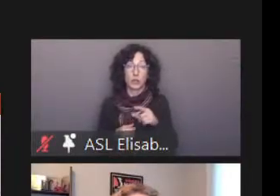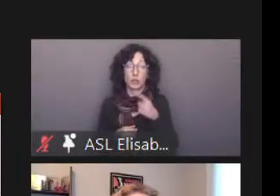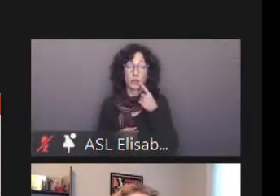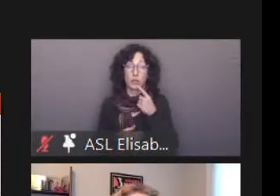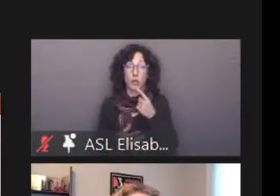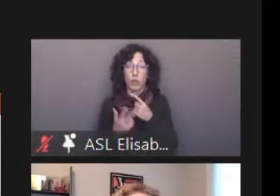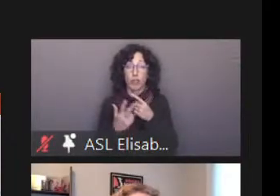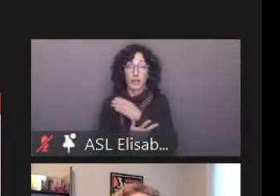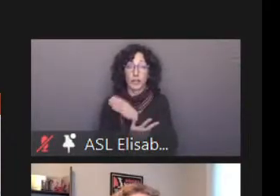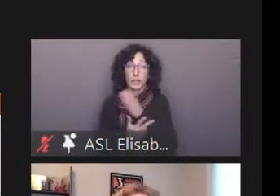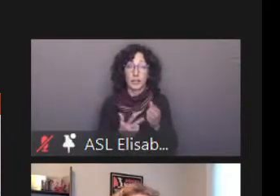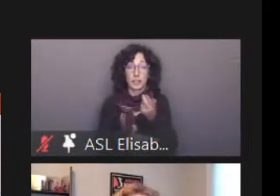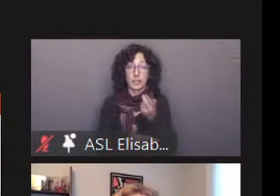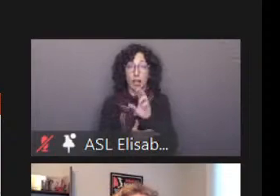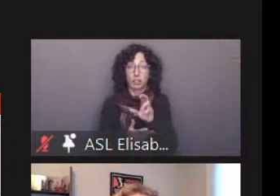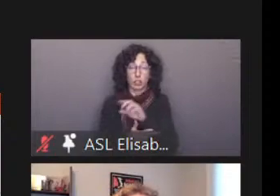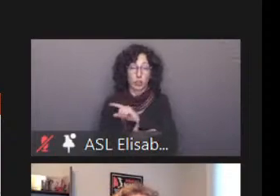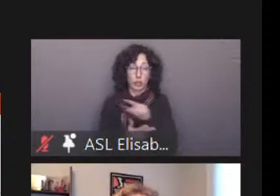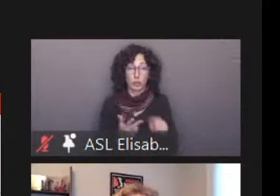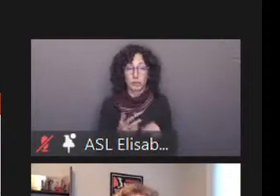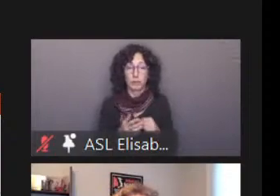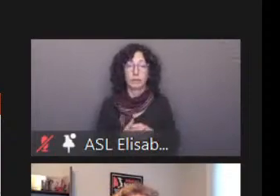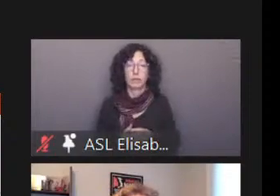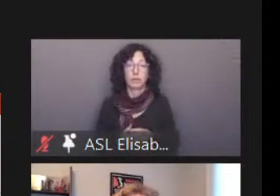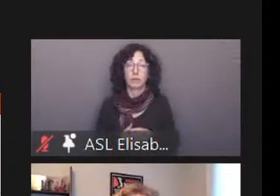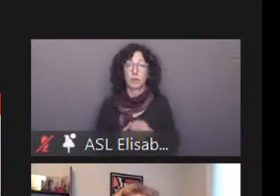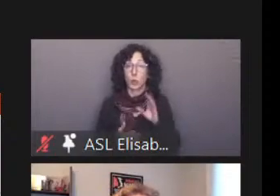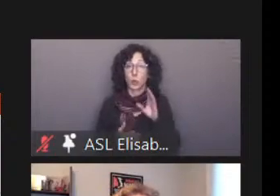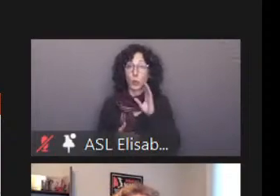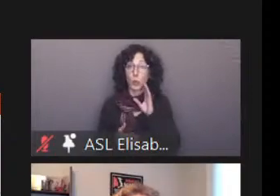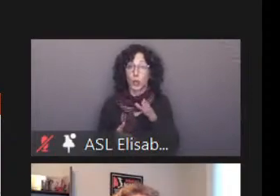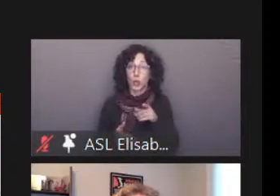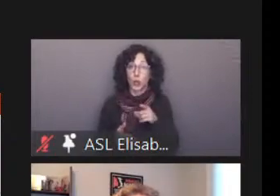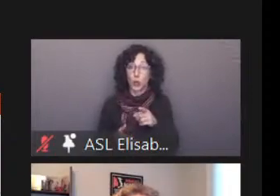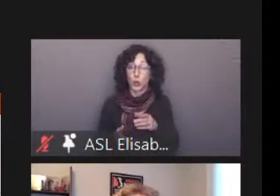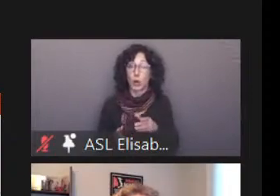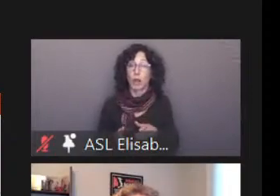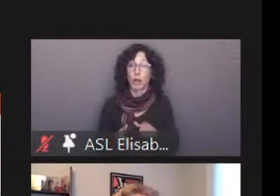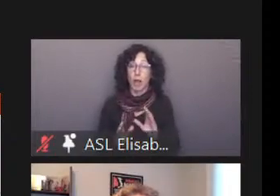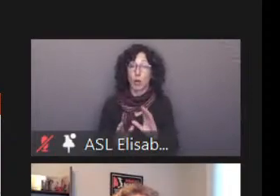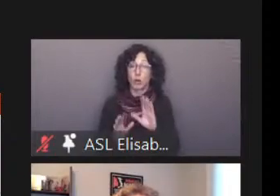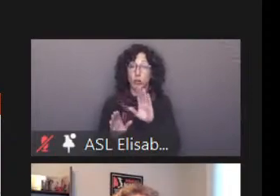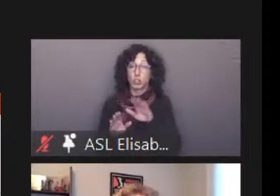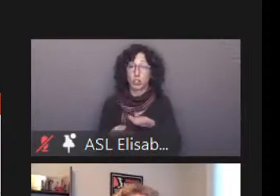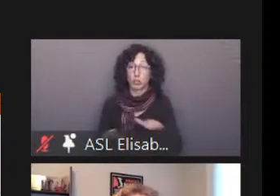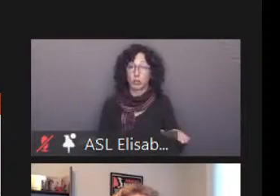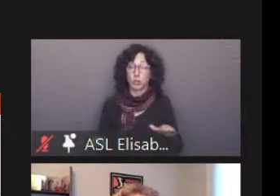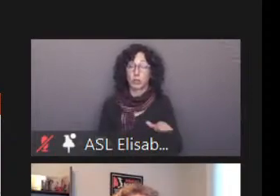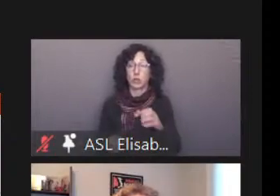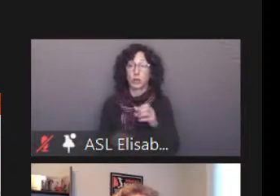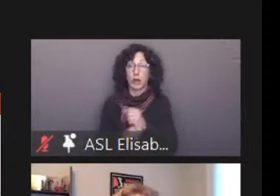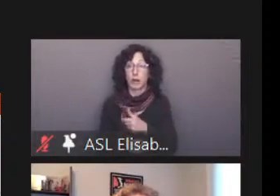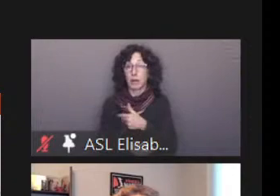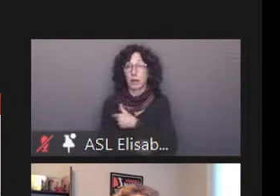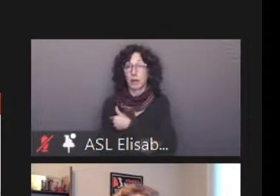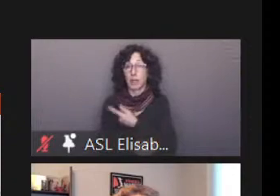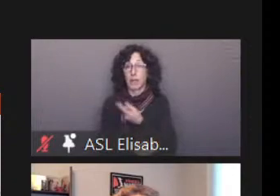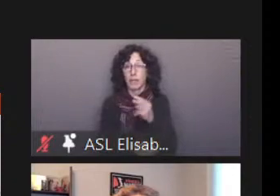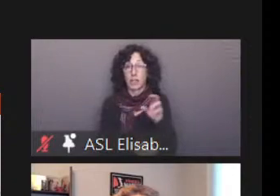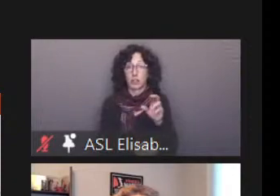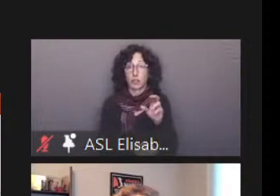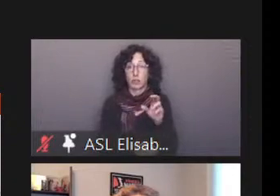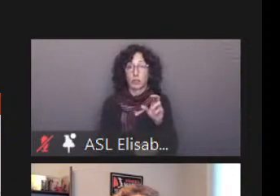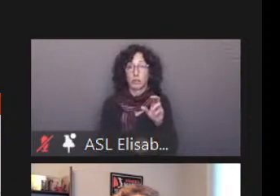esteemed doctors, is will you be allowing your children to get the Pfizer vaccine? And would you hesitate at all about doing